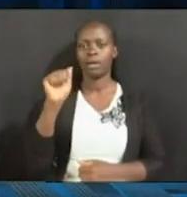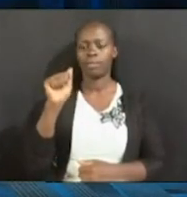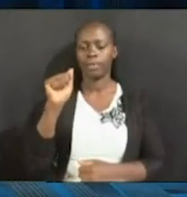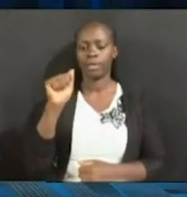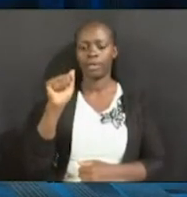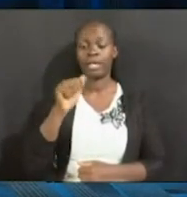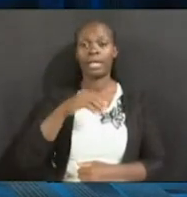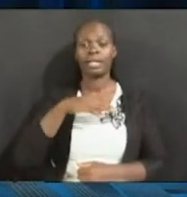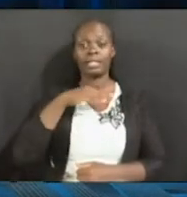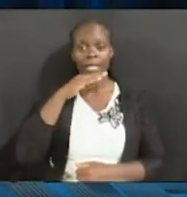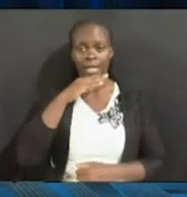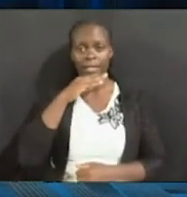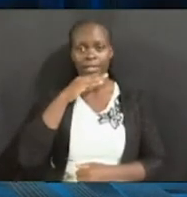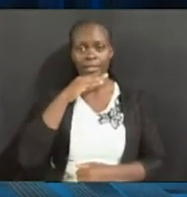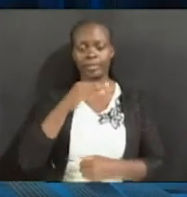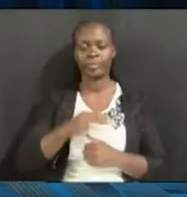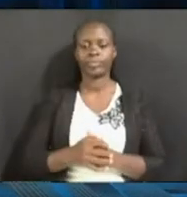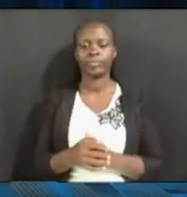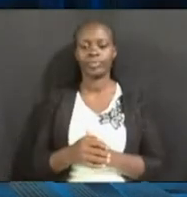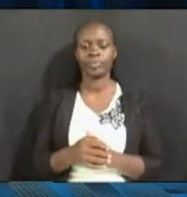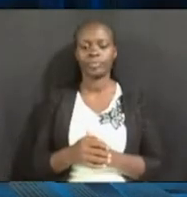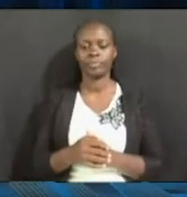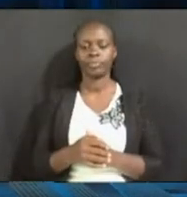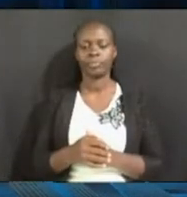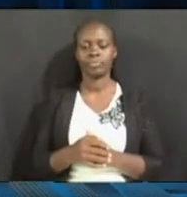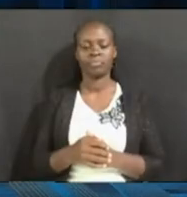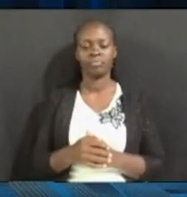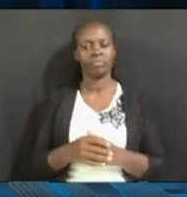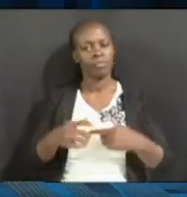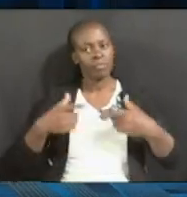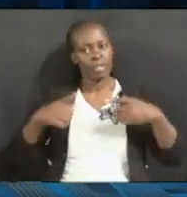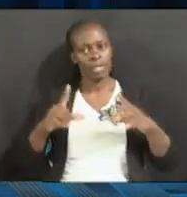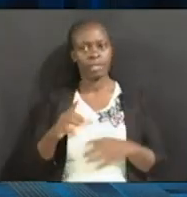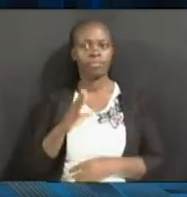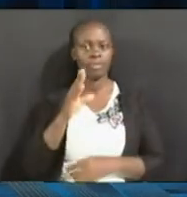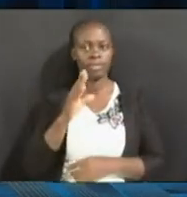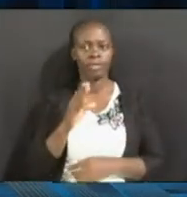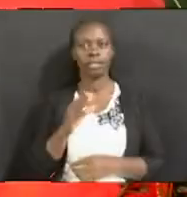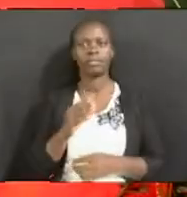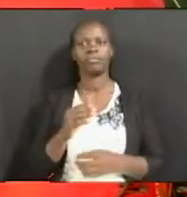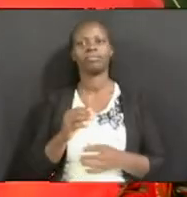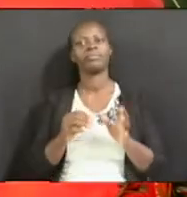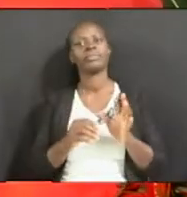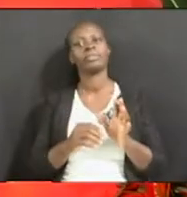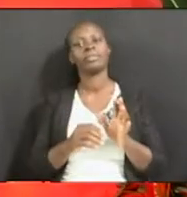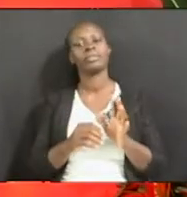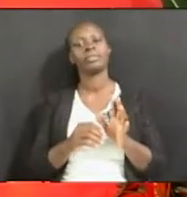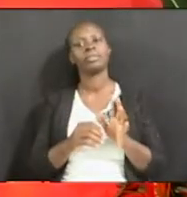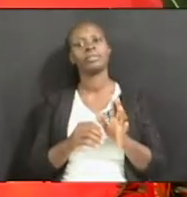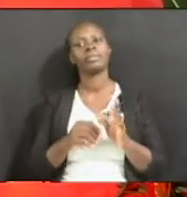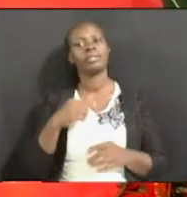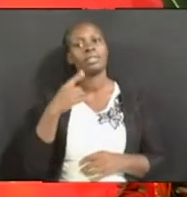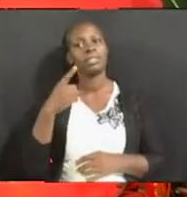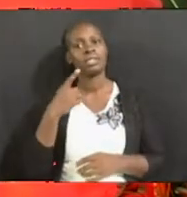You are not getting it. So let me use another explanation. By saying this,